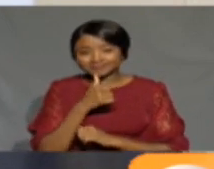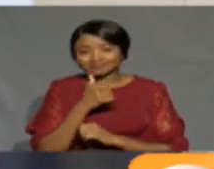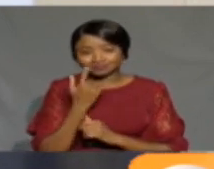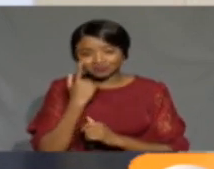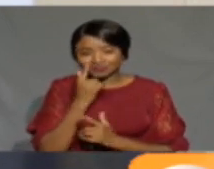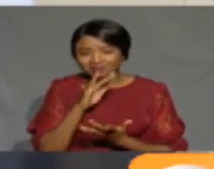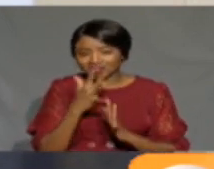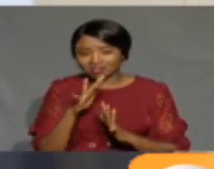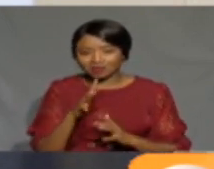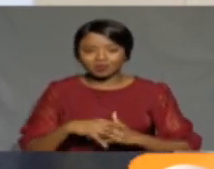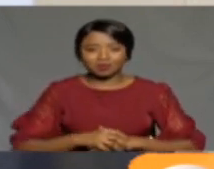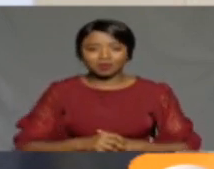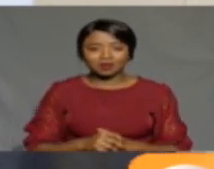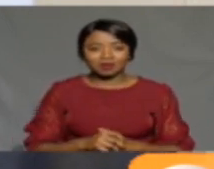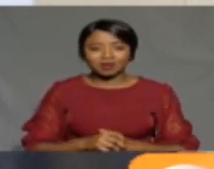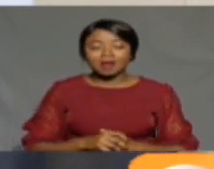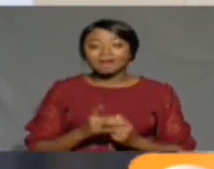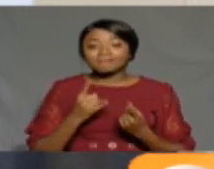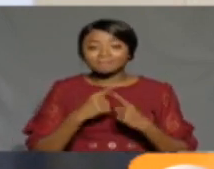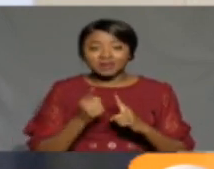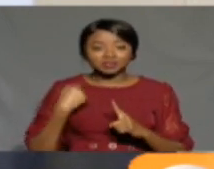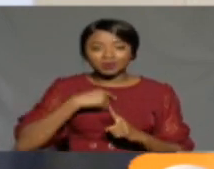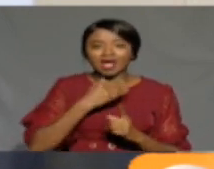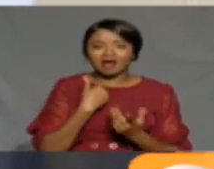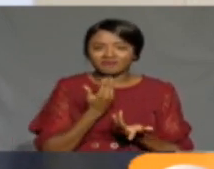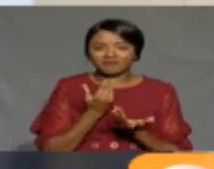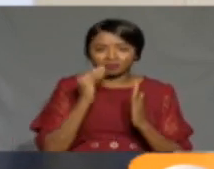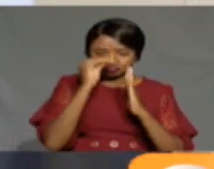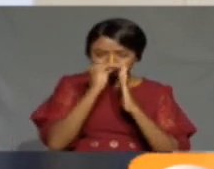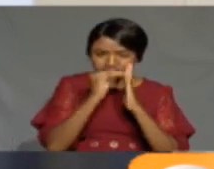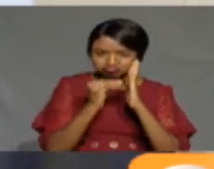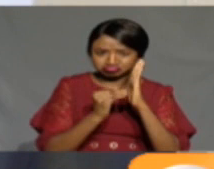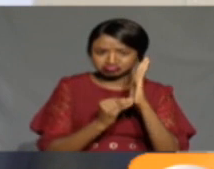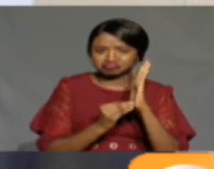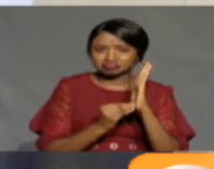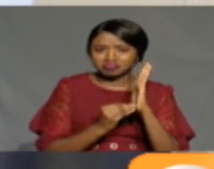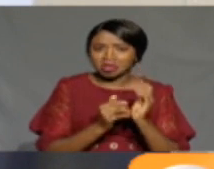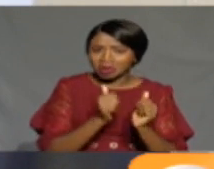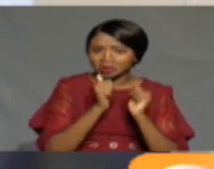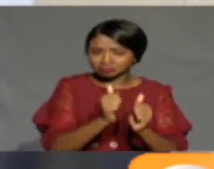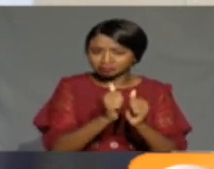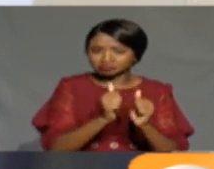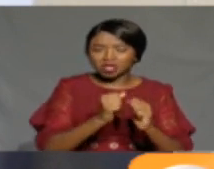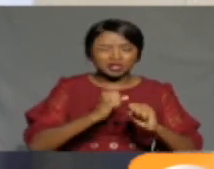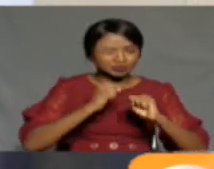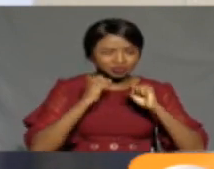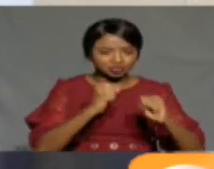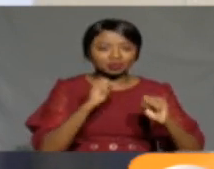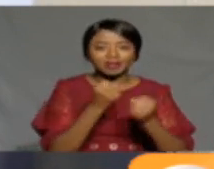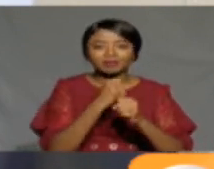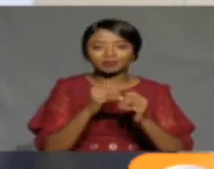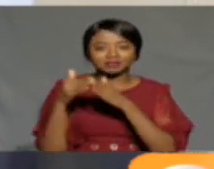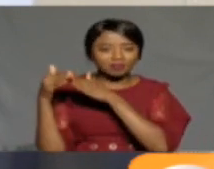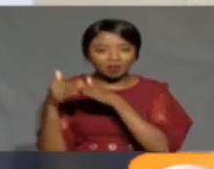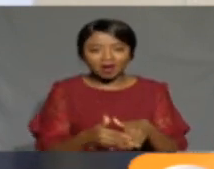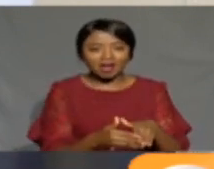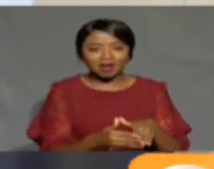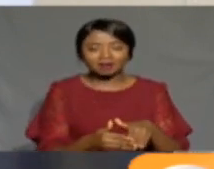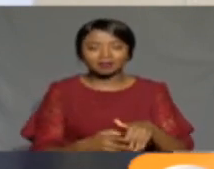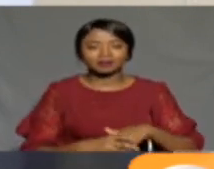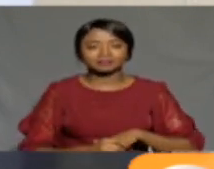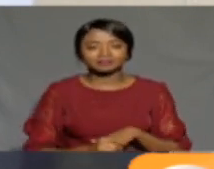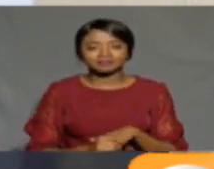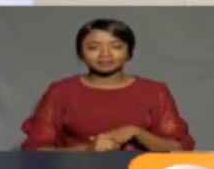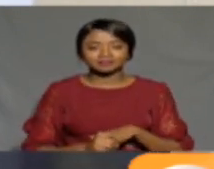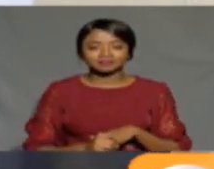top-notch, security in the solutions. We think about it. We actually get very experienced, top-notch companies